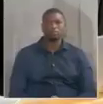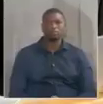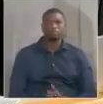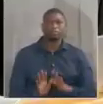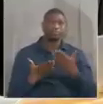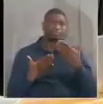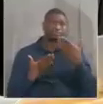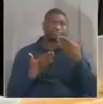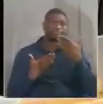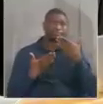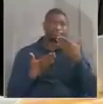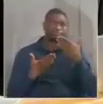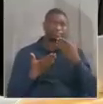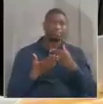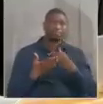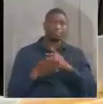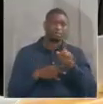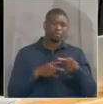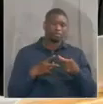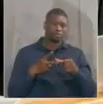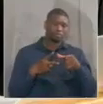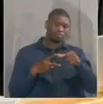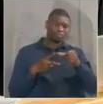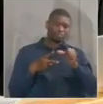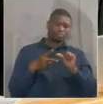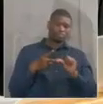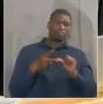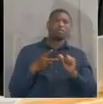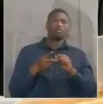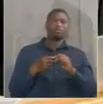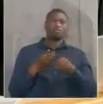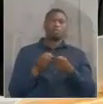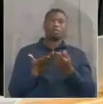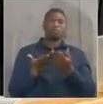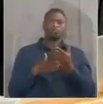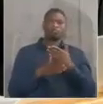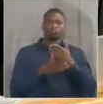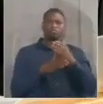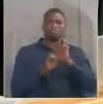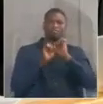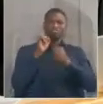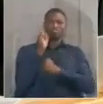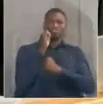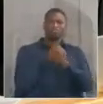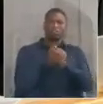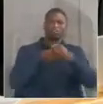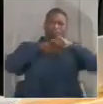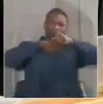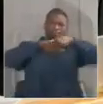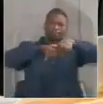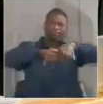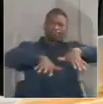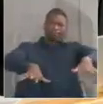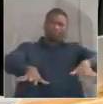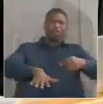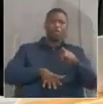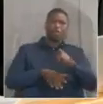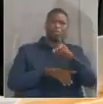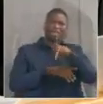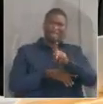Thank you. Your next topic then is on the organogram and the structure of the PKTT, but you begin